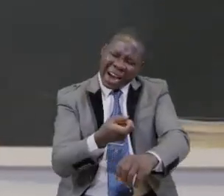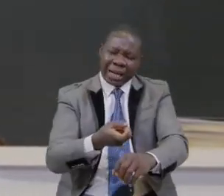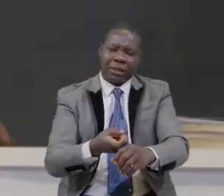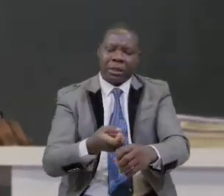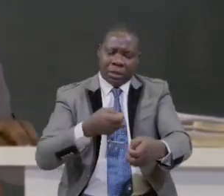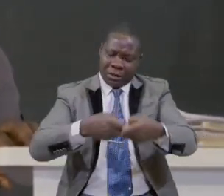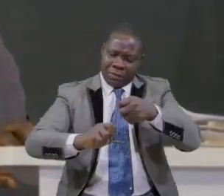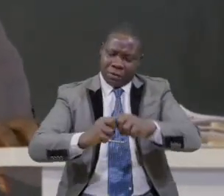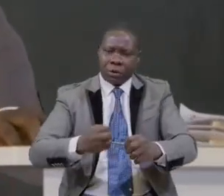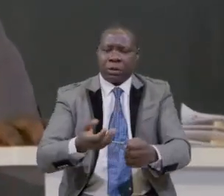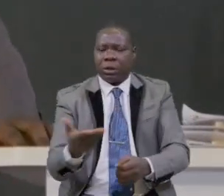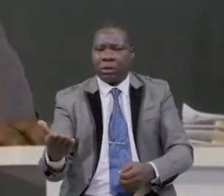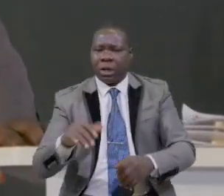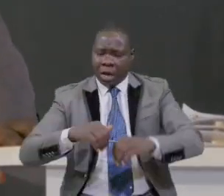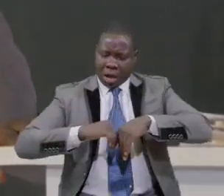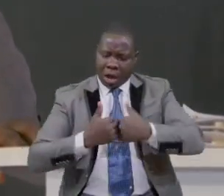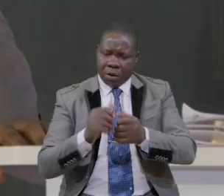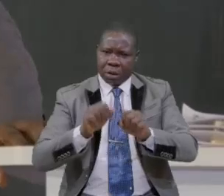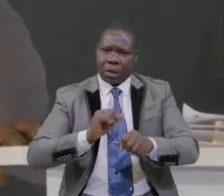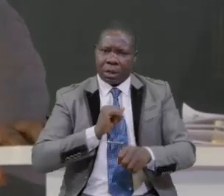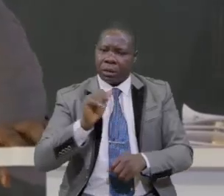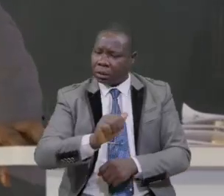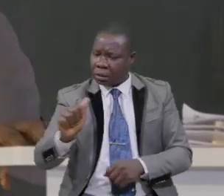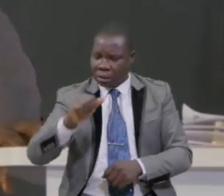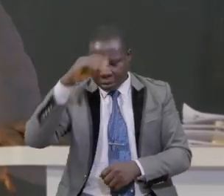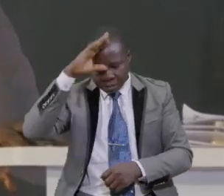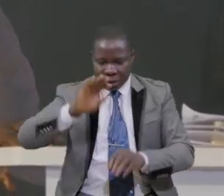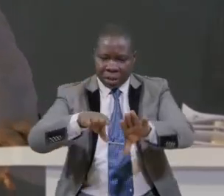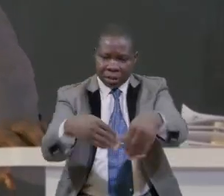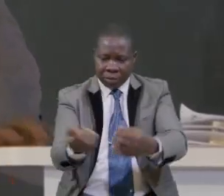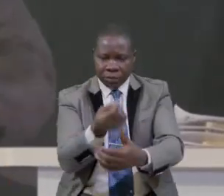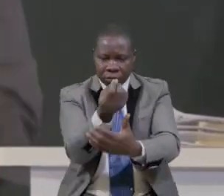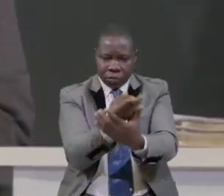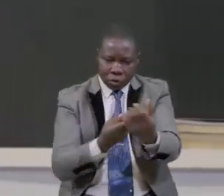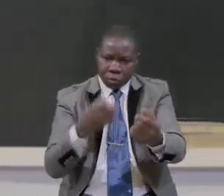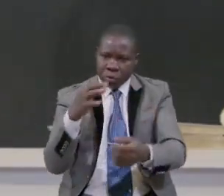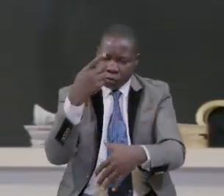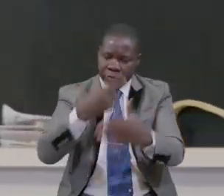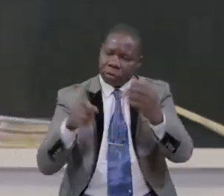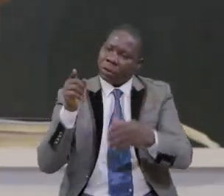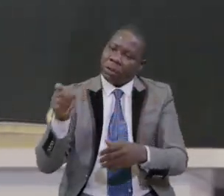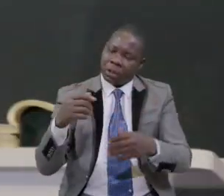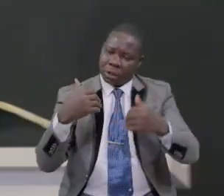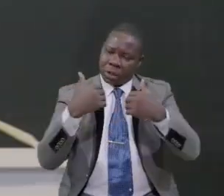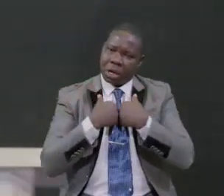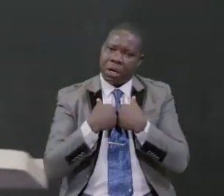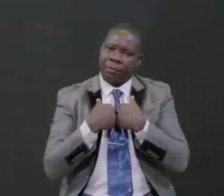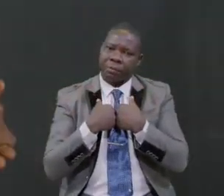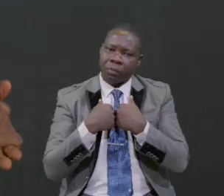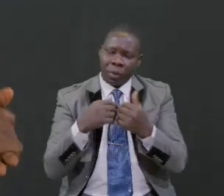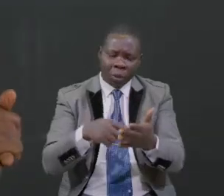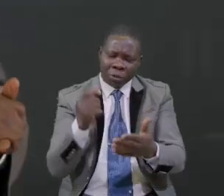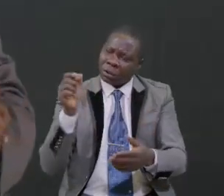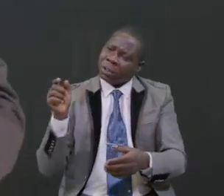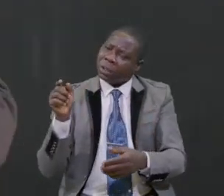a man give you double of what he has? Once he even exhausts